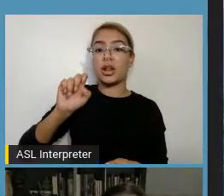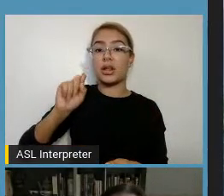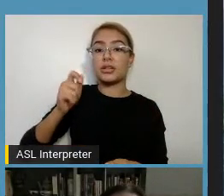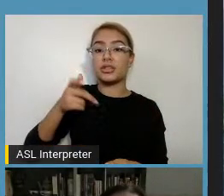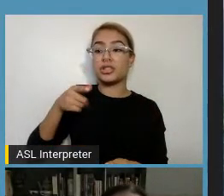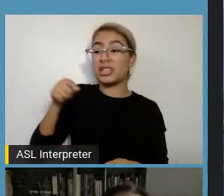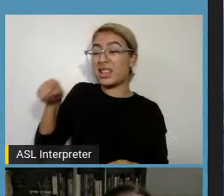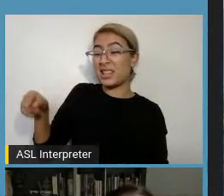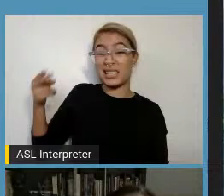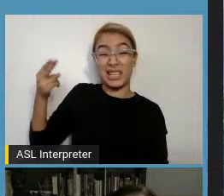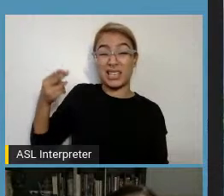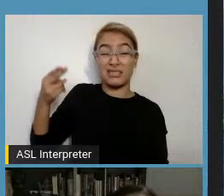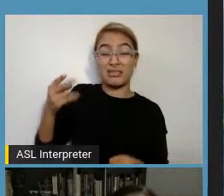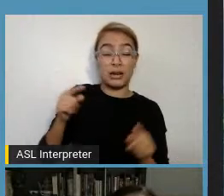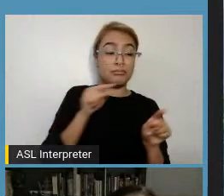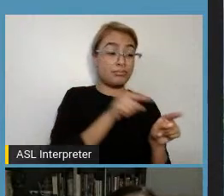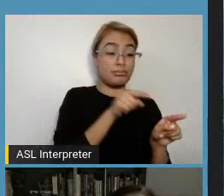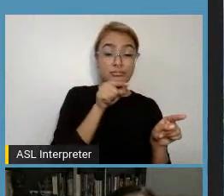history, and